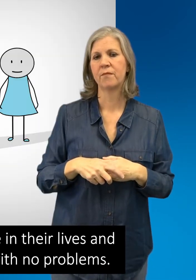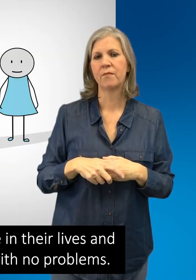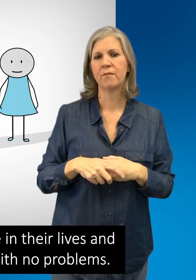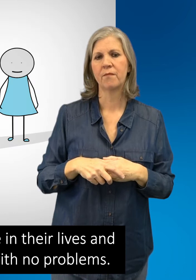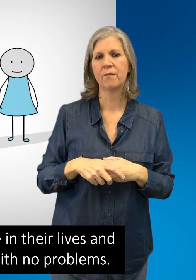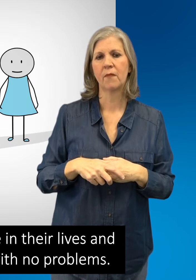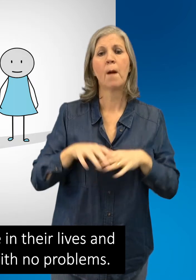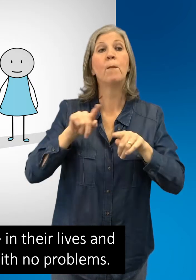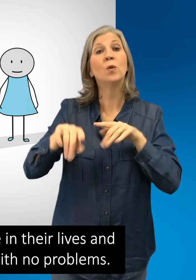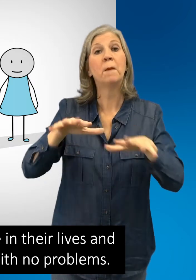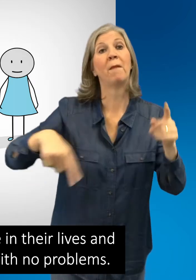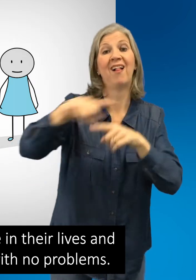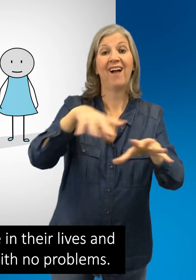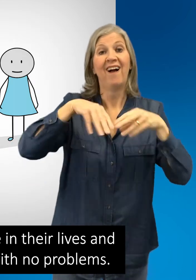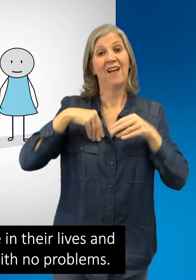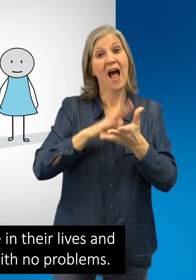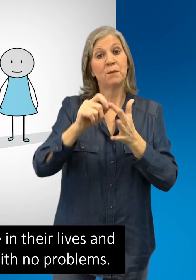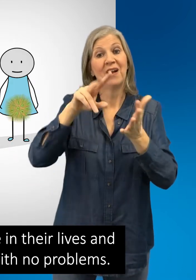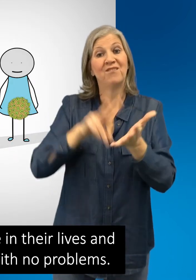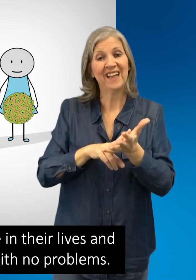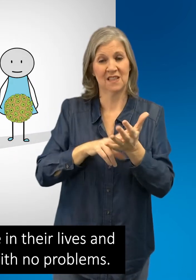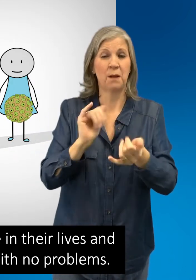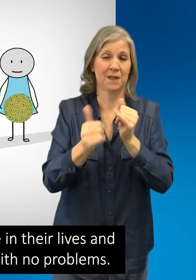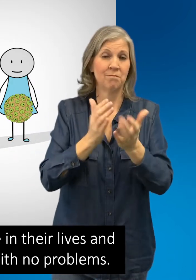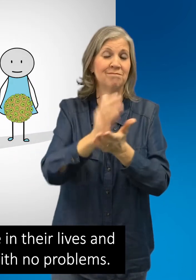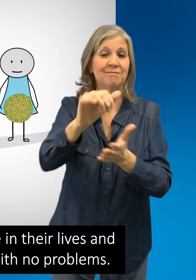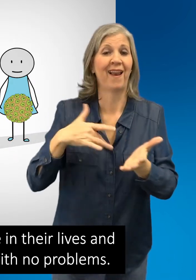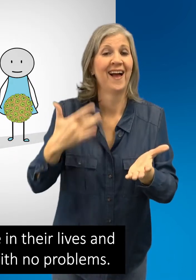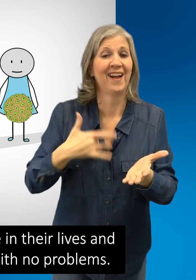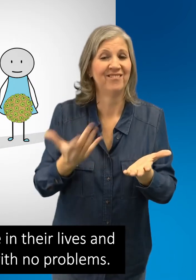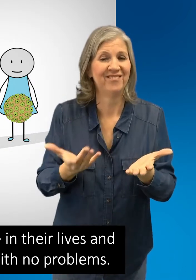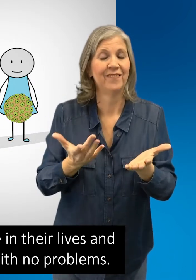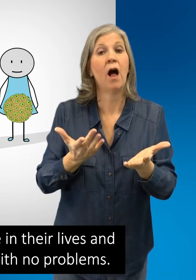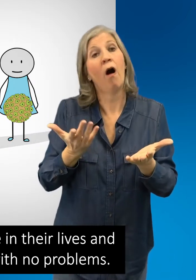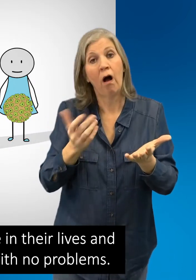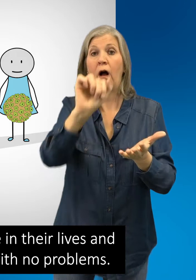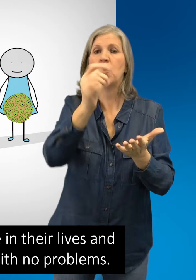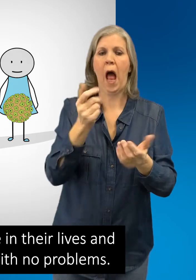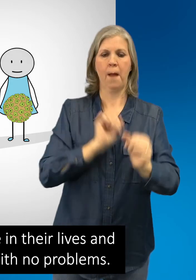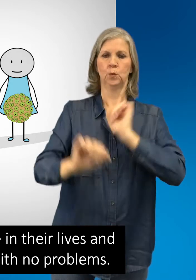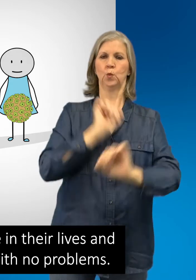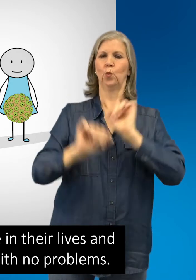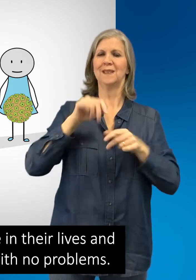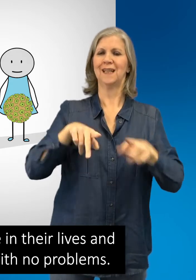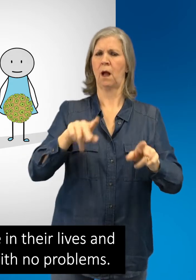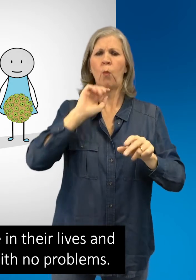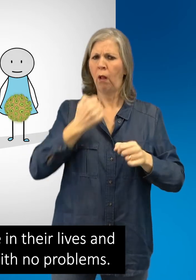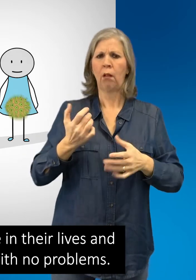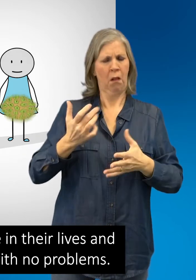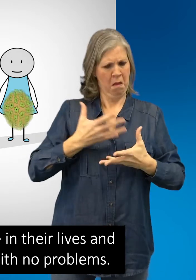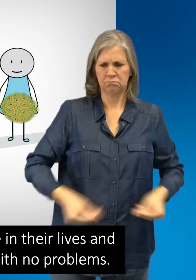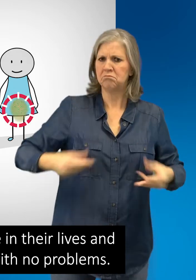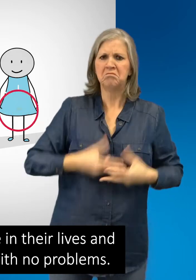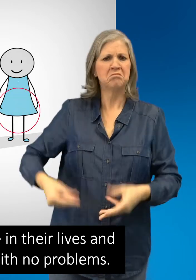Most people will get HPV at some time in their lives, and their immune system will clear it up with no problems.